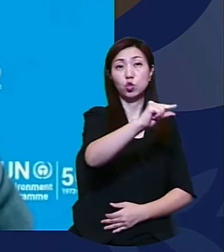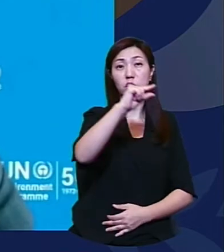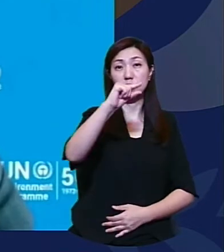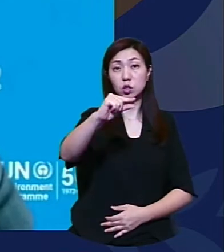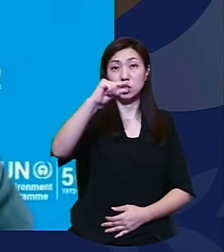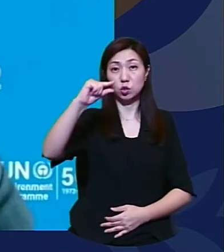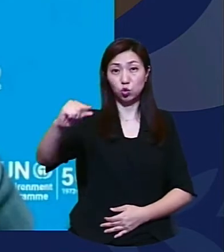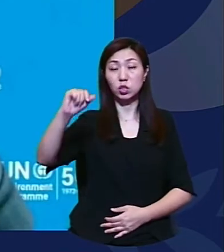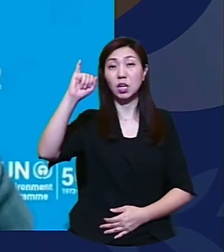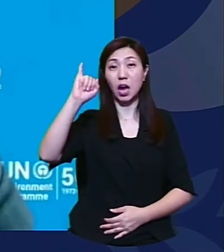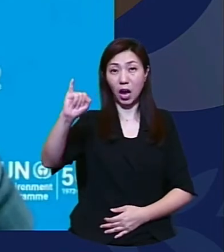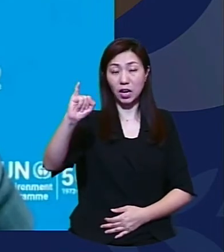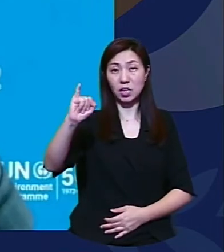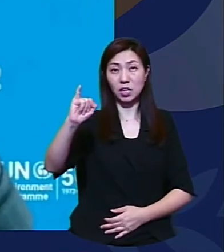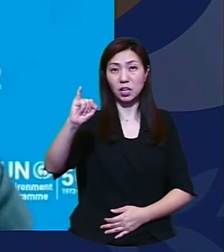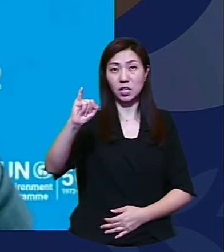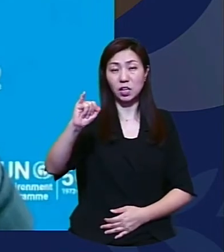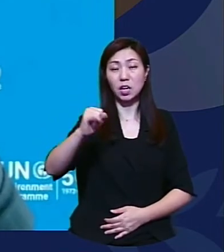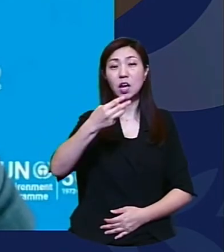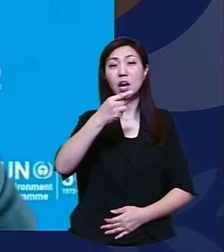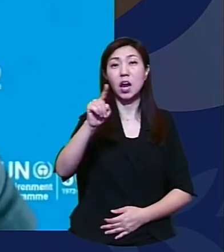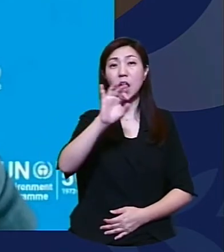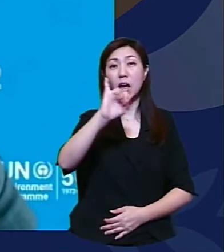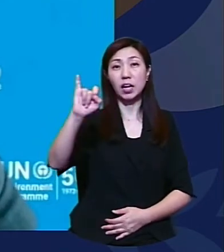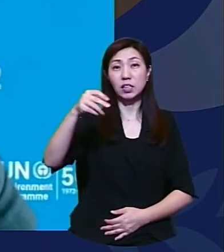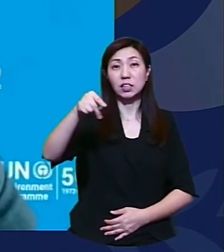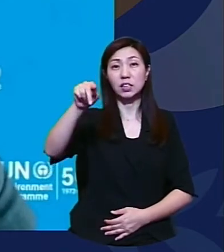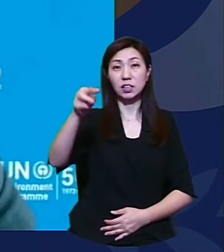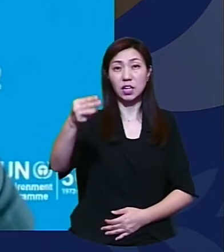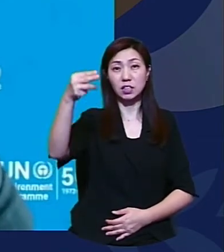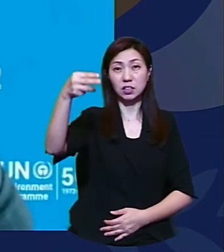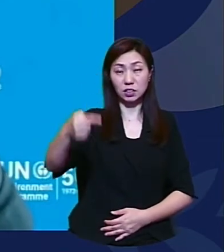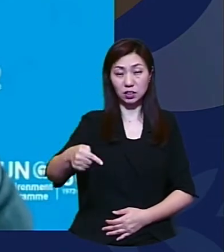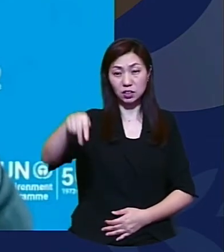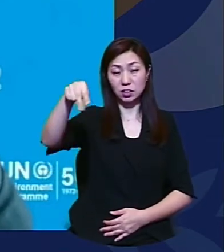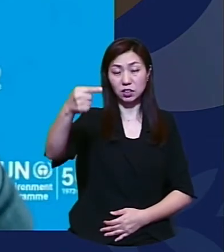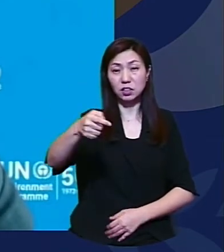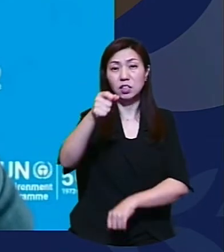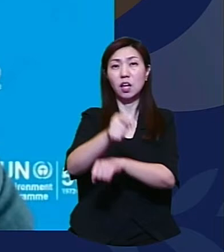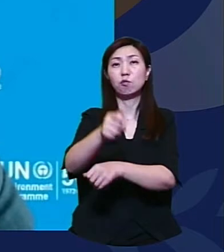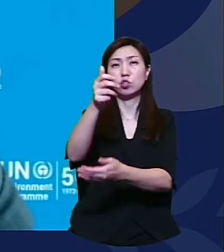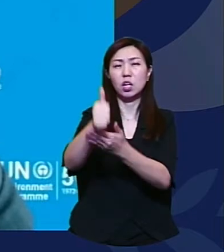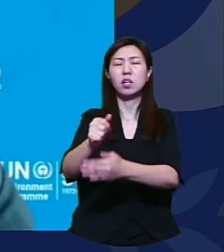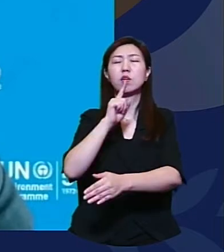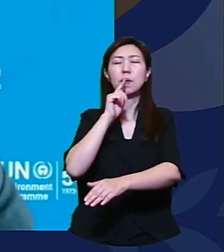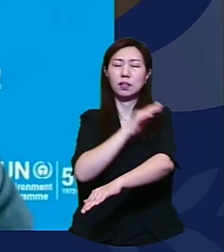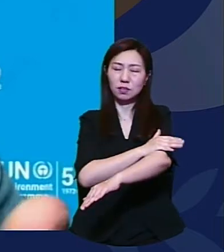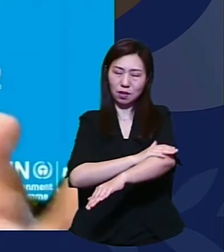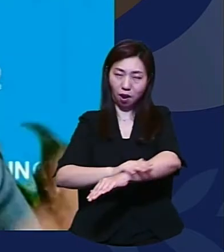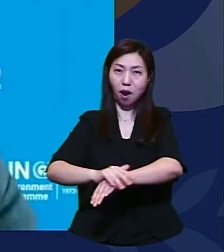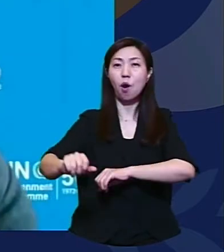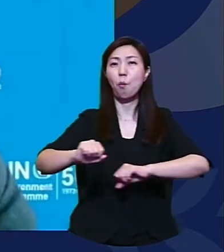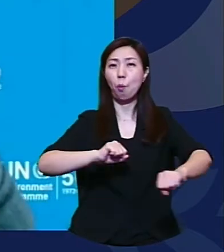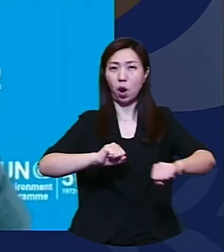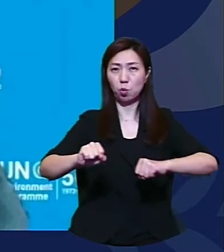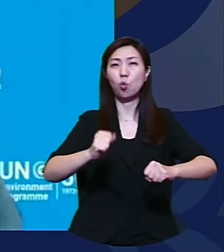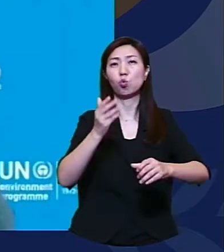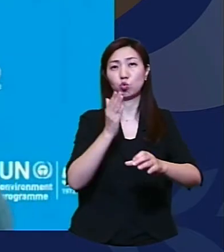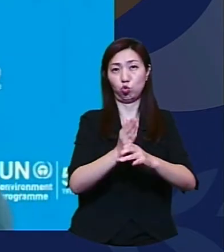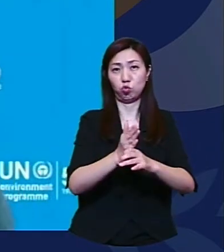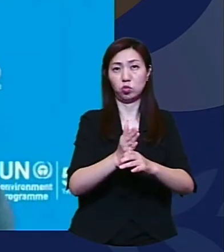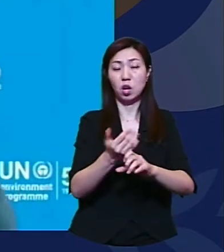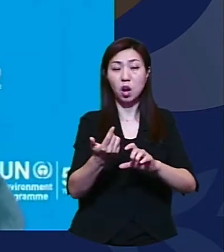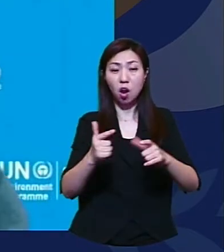you think about recovery in the context of green economy. So that's where I was coming from, for people, but also